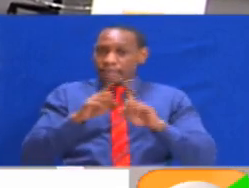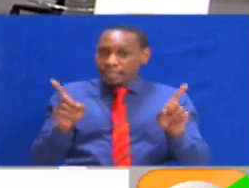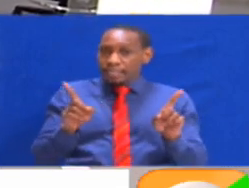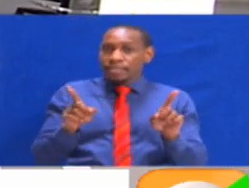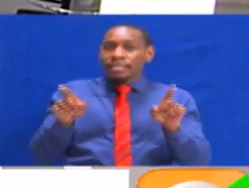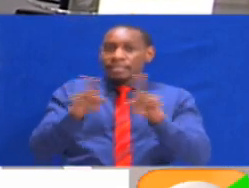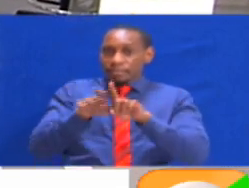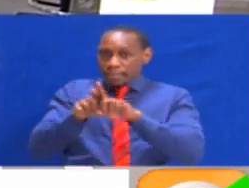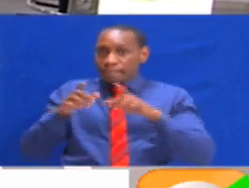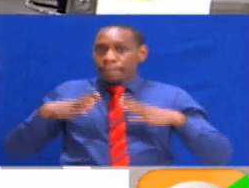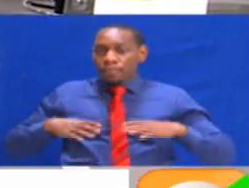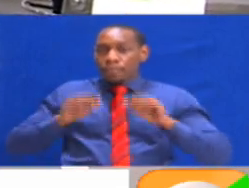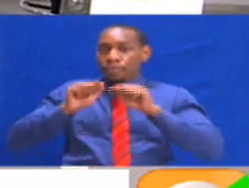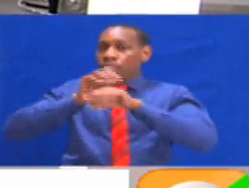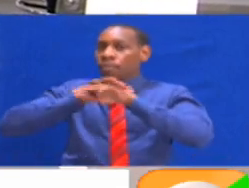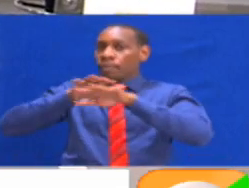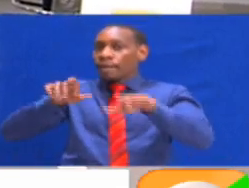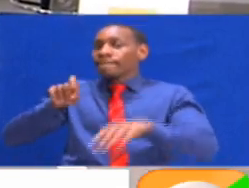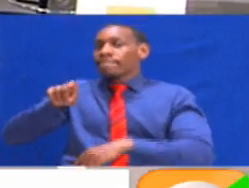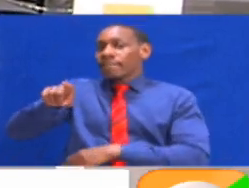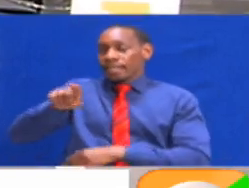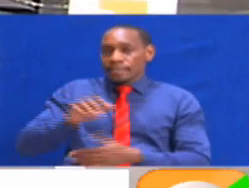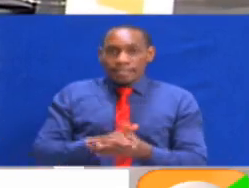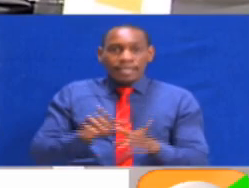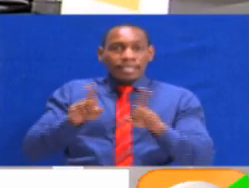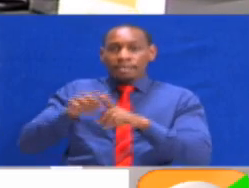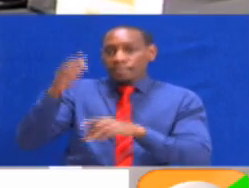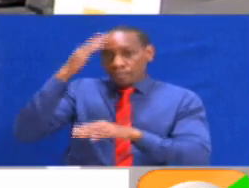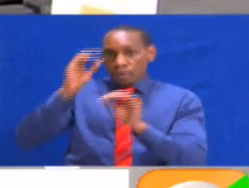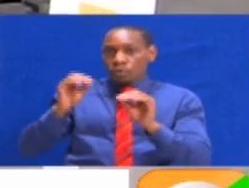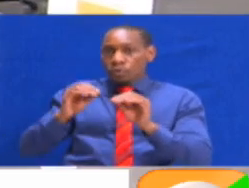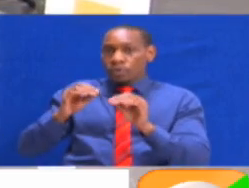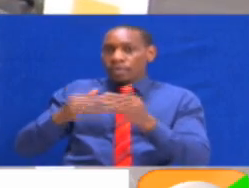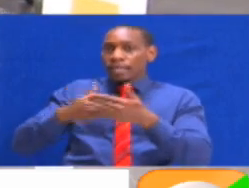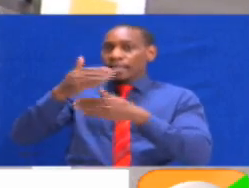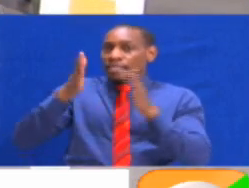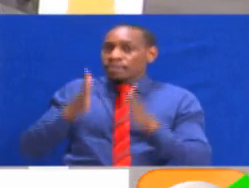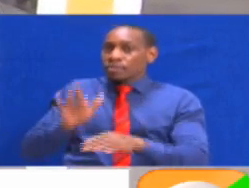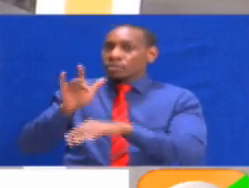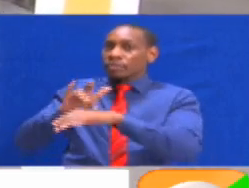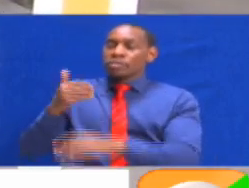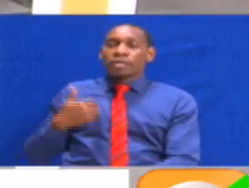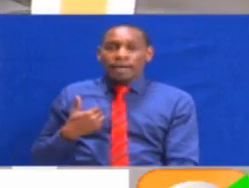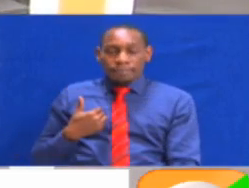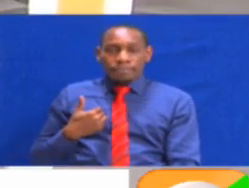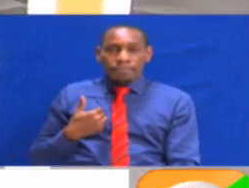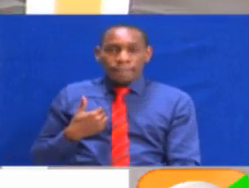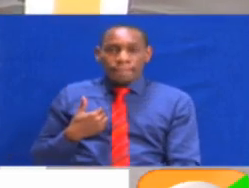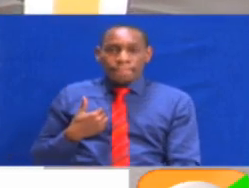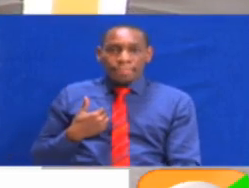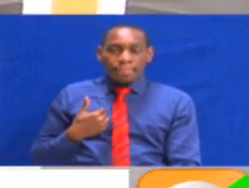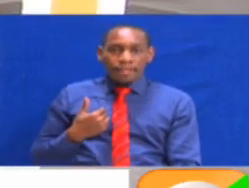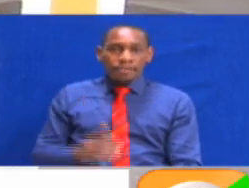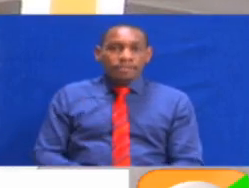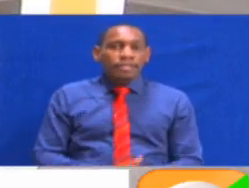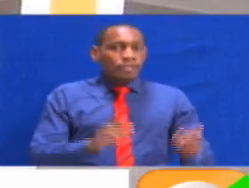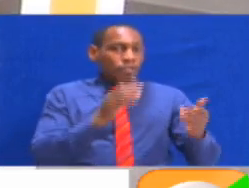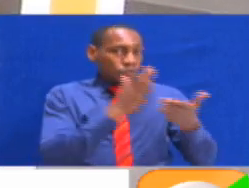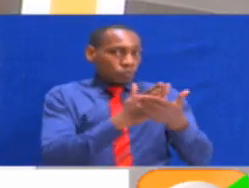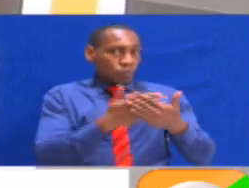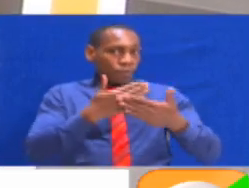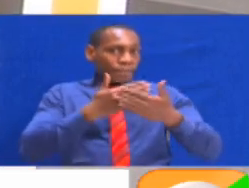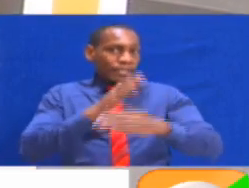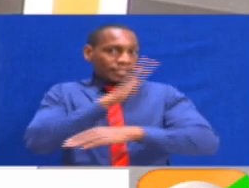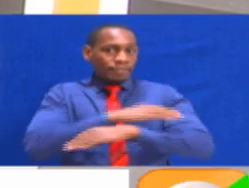stop these people from actually spreading the virus. And you don't know who the next person to catch it will actually be. Joe, last evening,